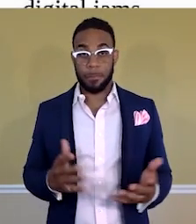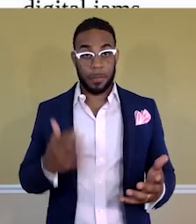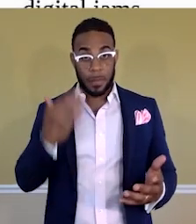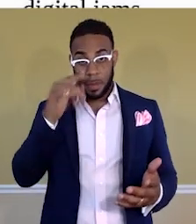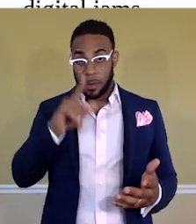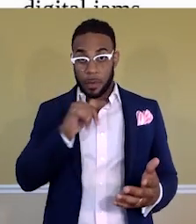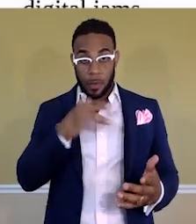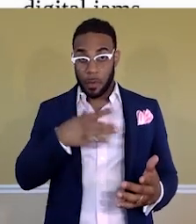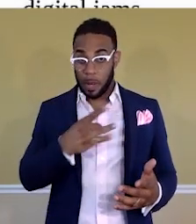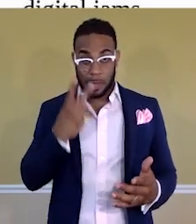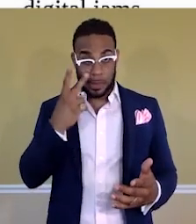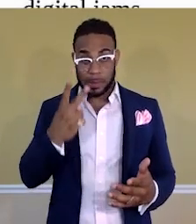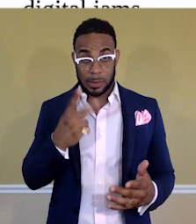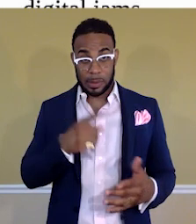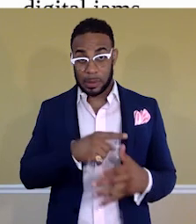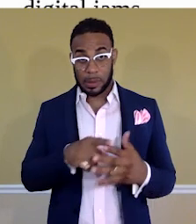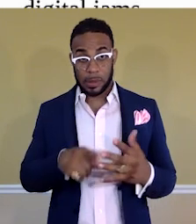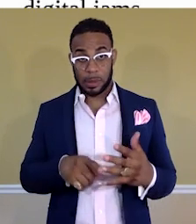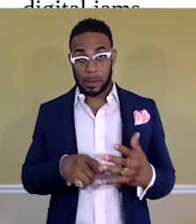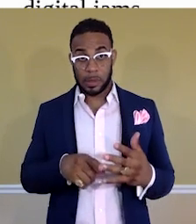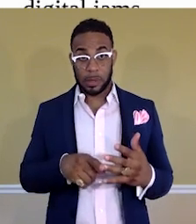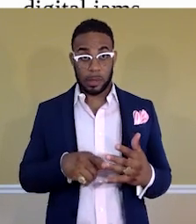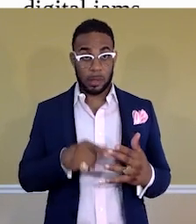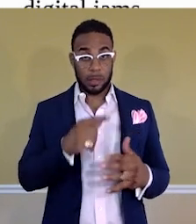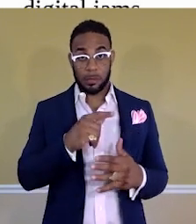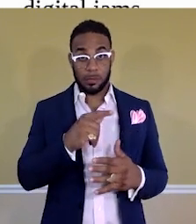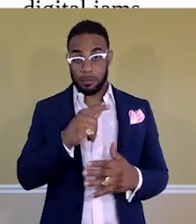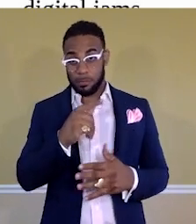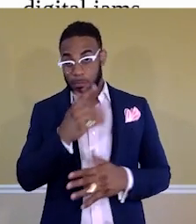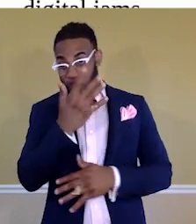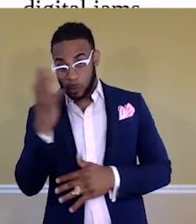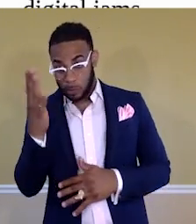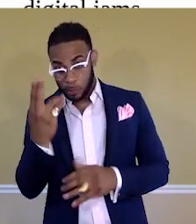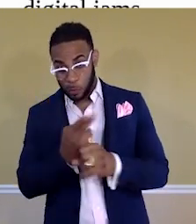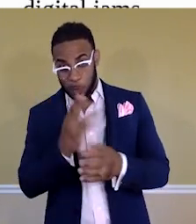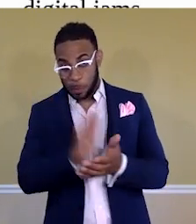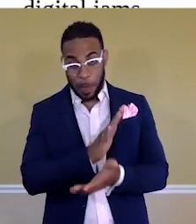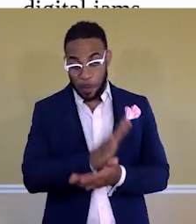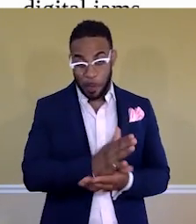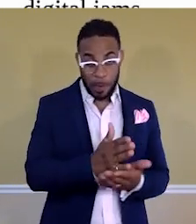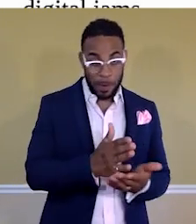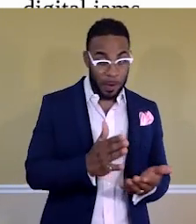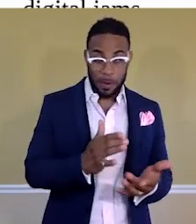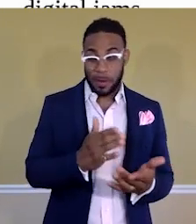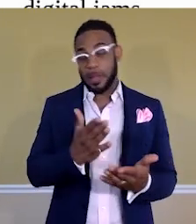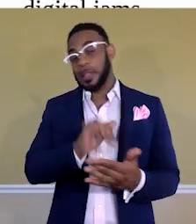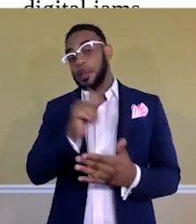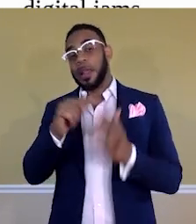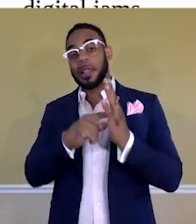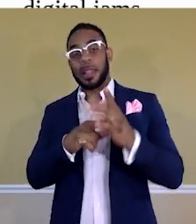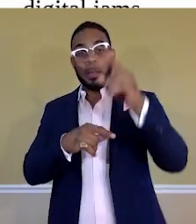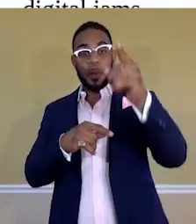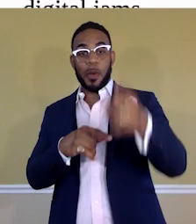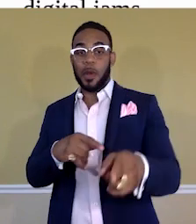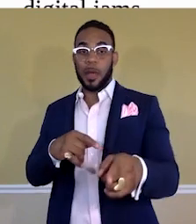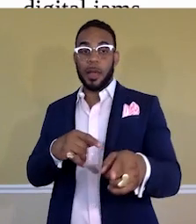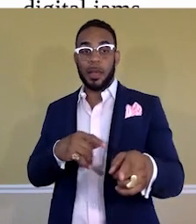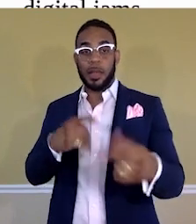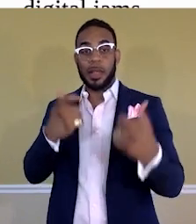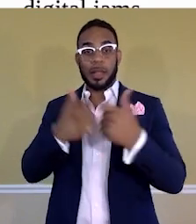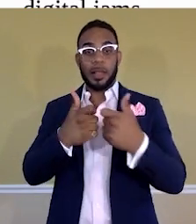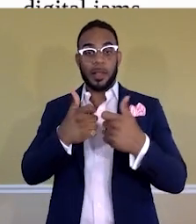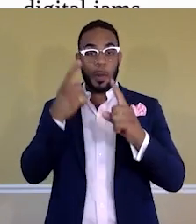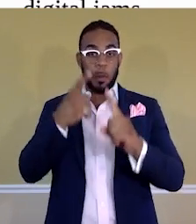If you don't like to see trees, use paper. Here are some examples of some digital